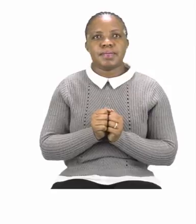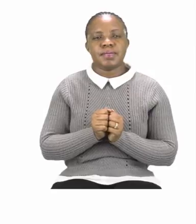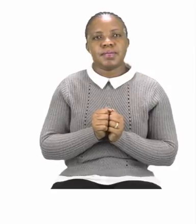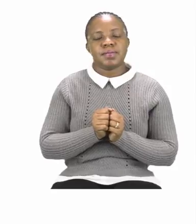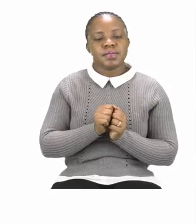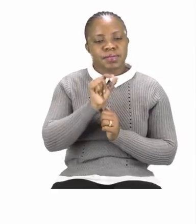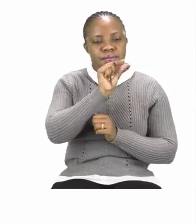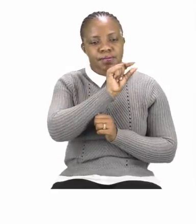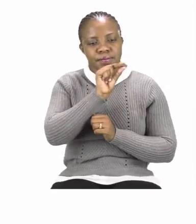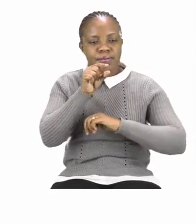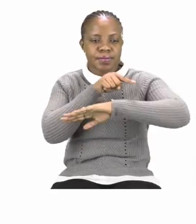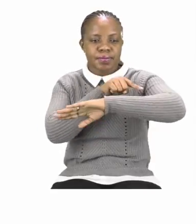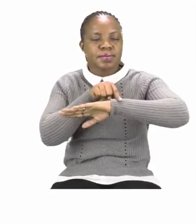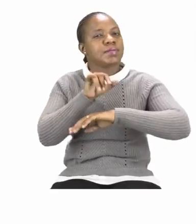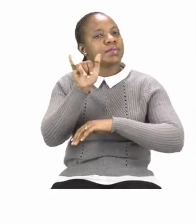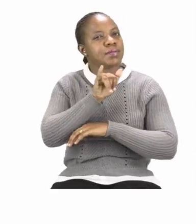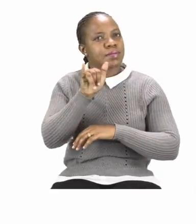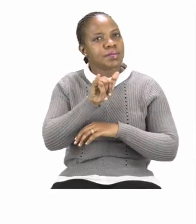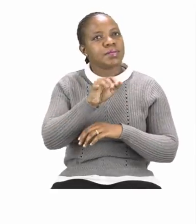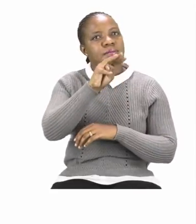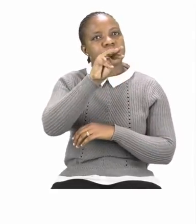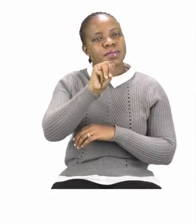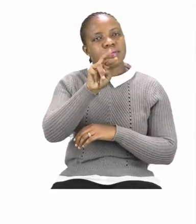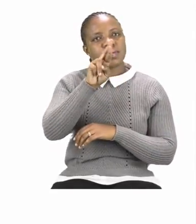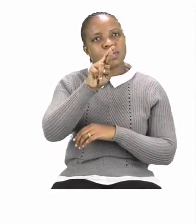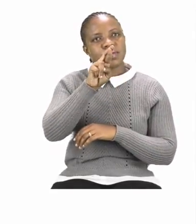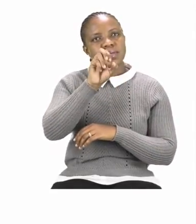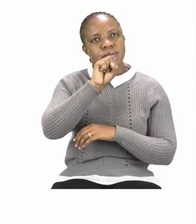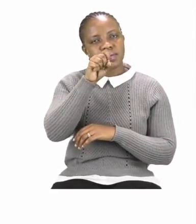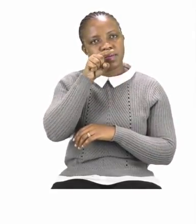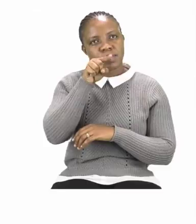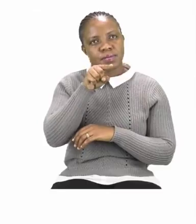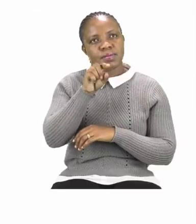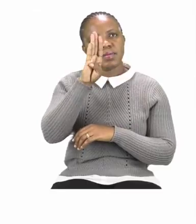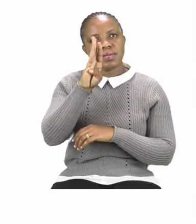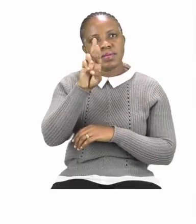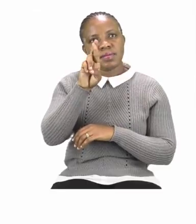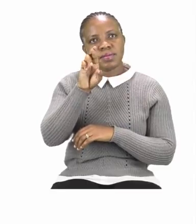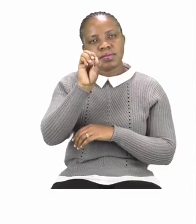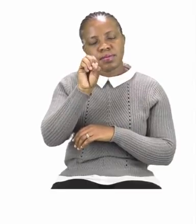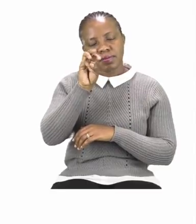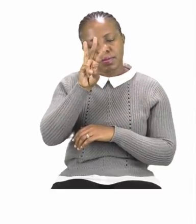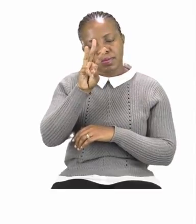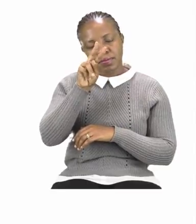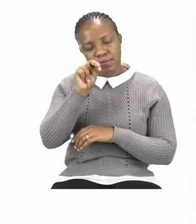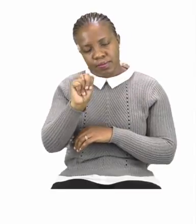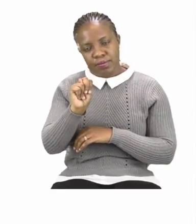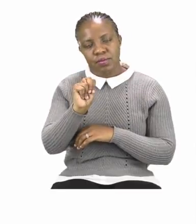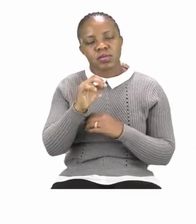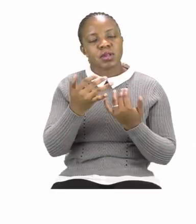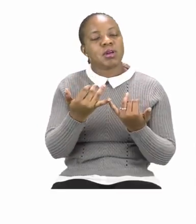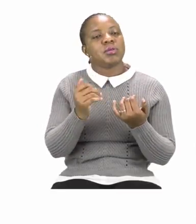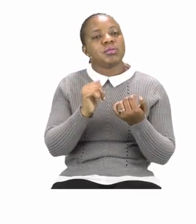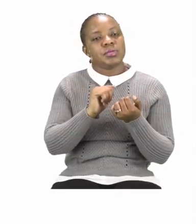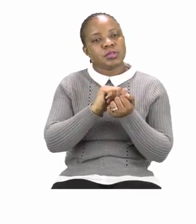Brown. So we need to replace Mrs. Brown with a pronoun. Now the pronoun that we are going to